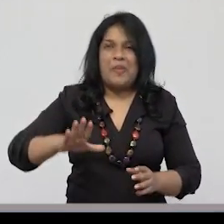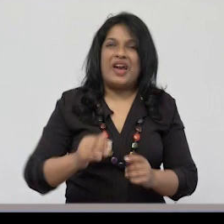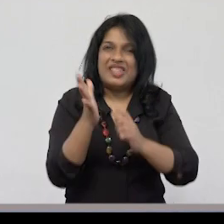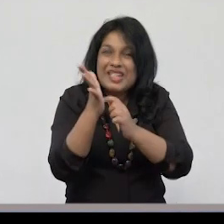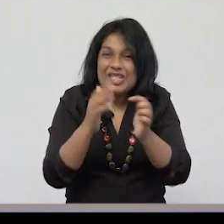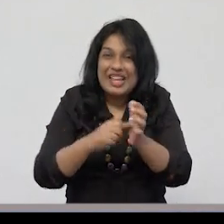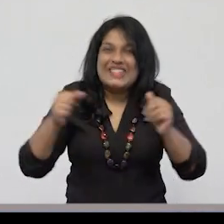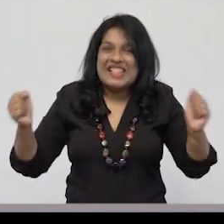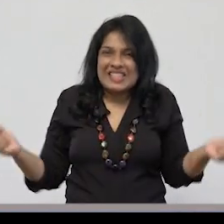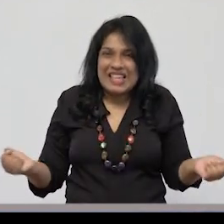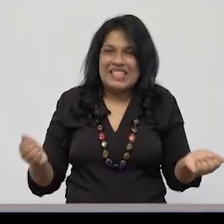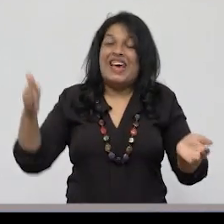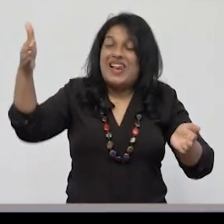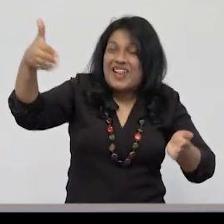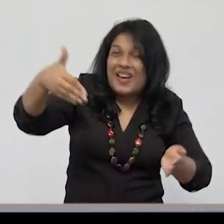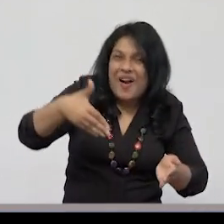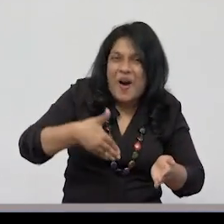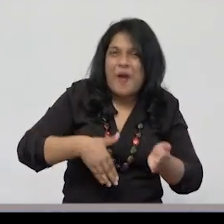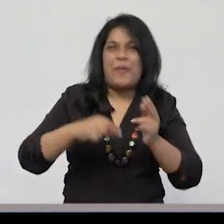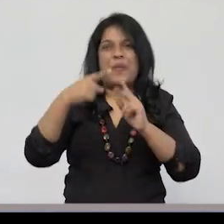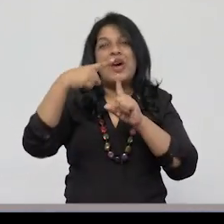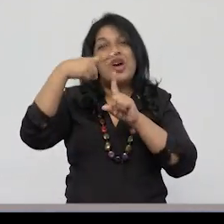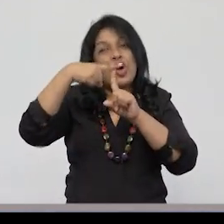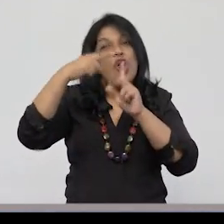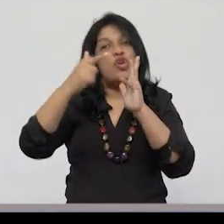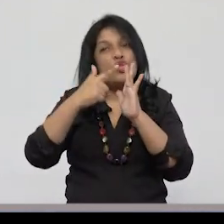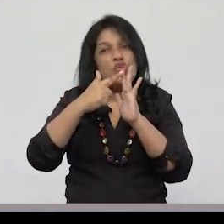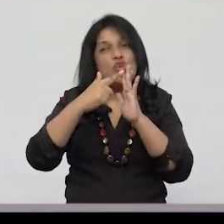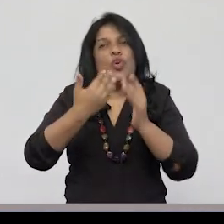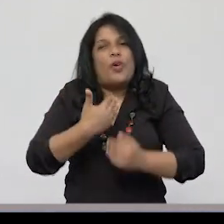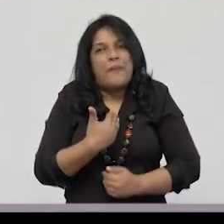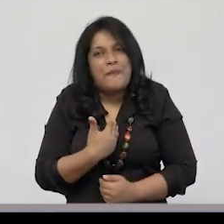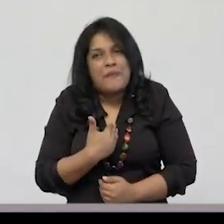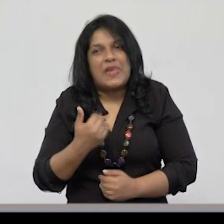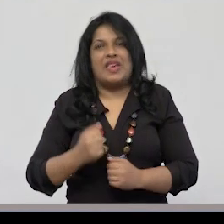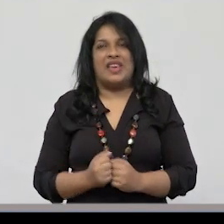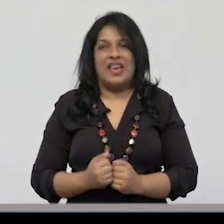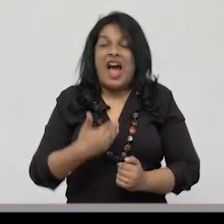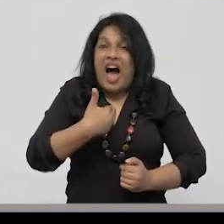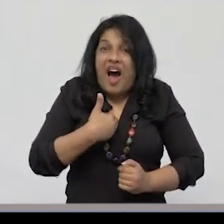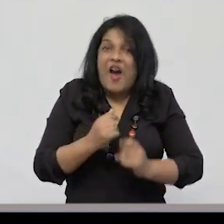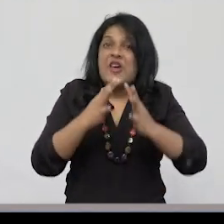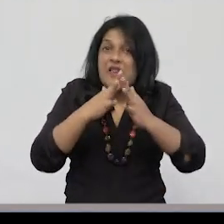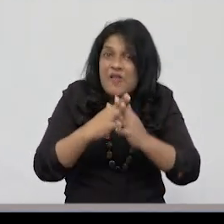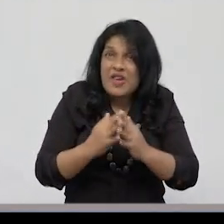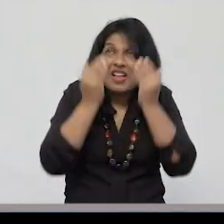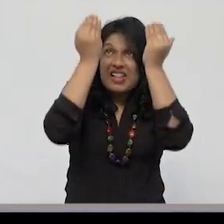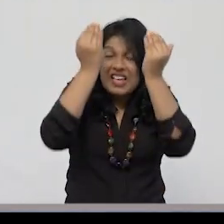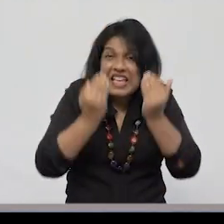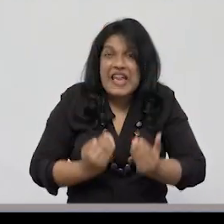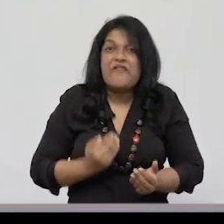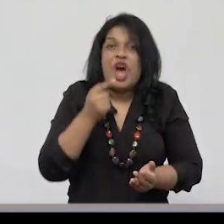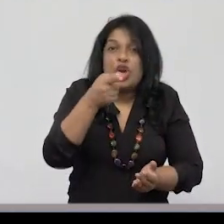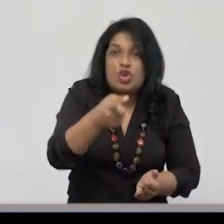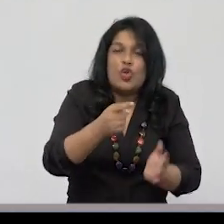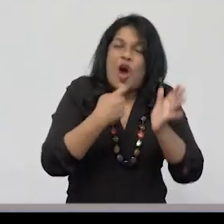me. Hallelujah. You come to me. I will give you what?